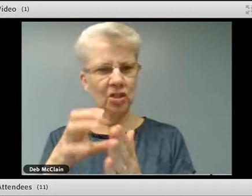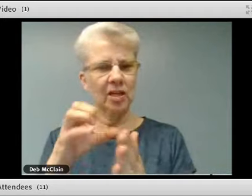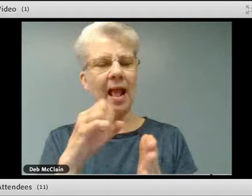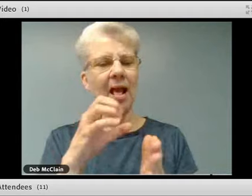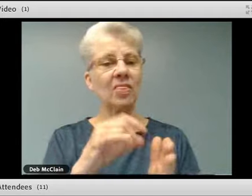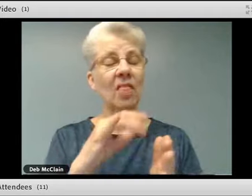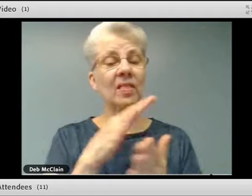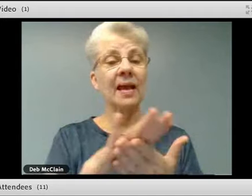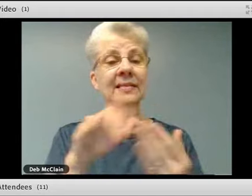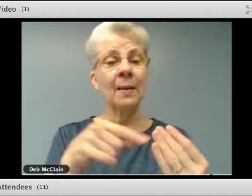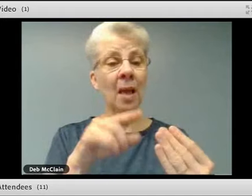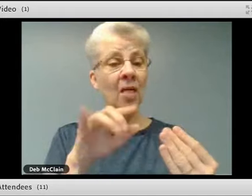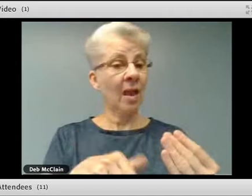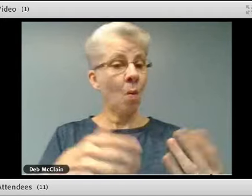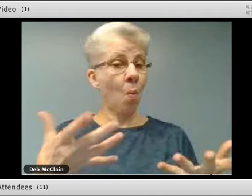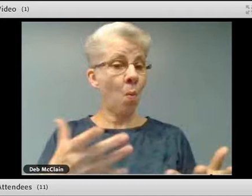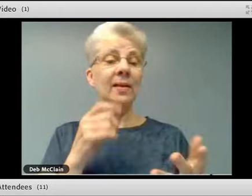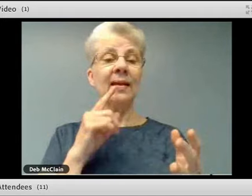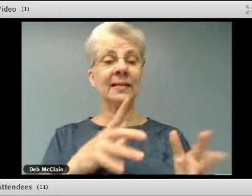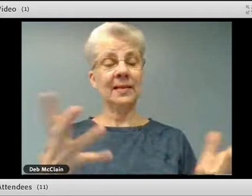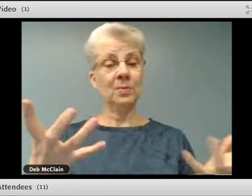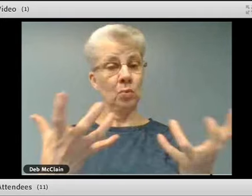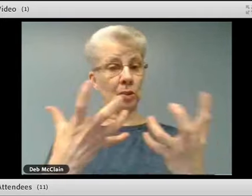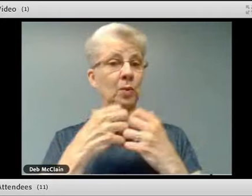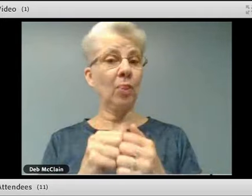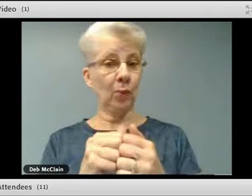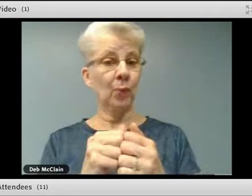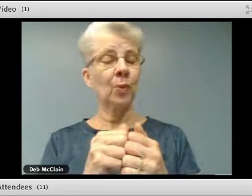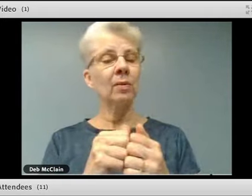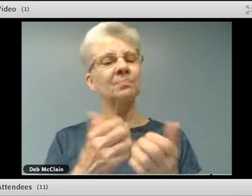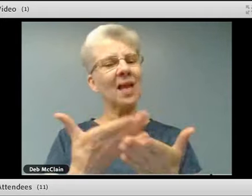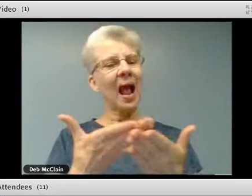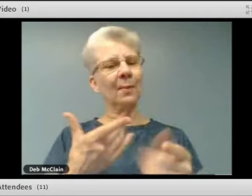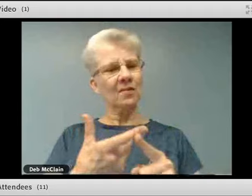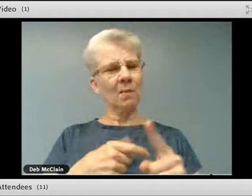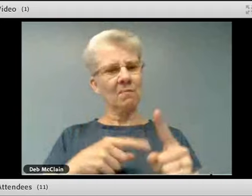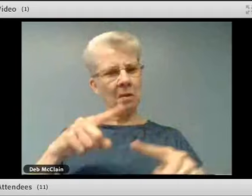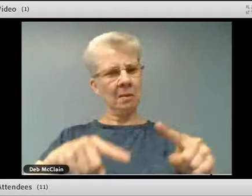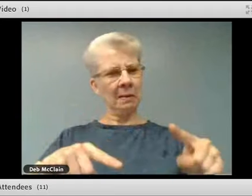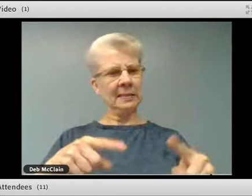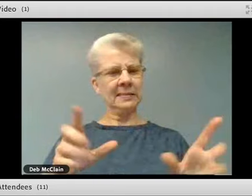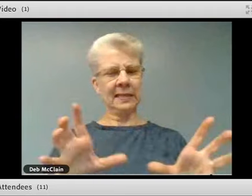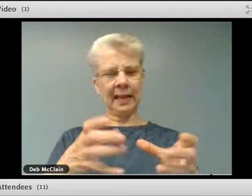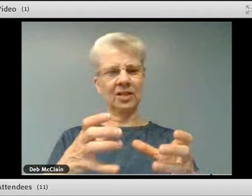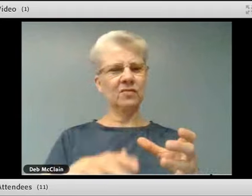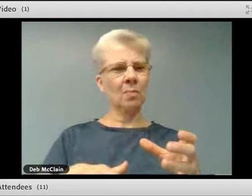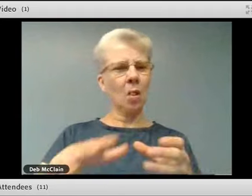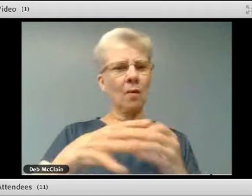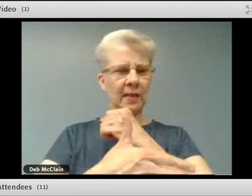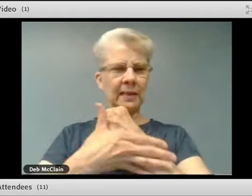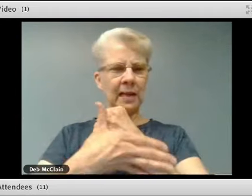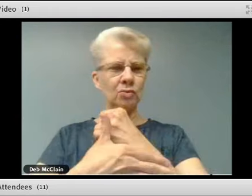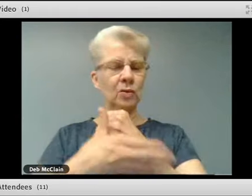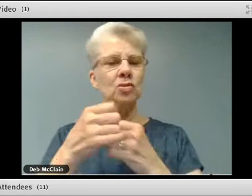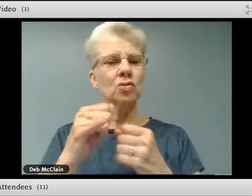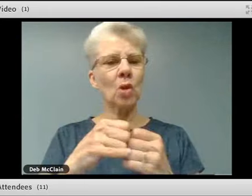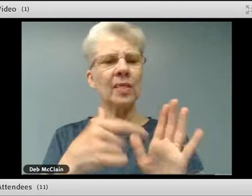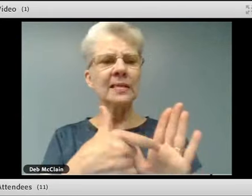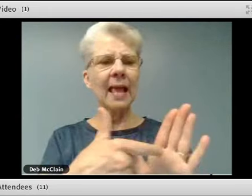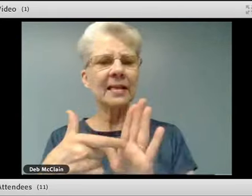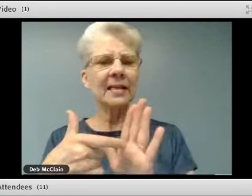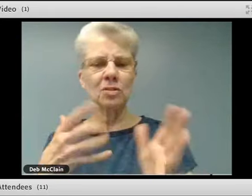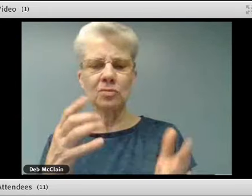thing about this again is that it does bring together items from various collections from across the country. So these exhibitions put